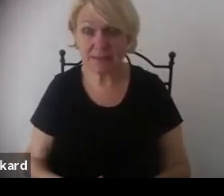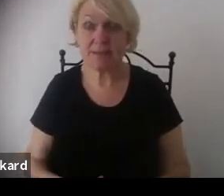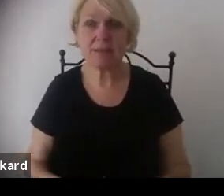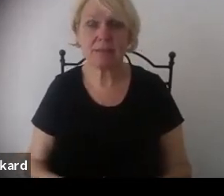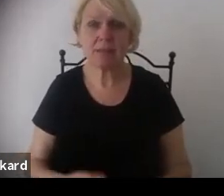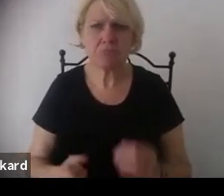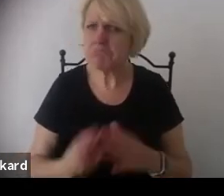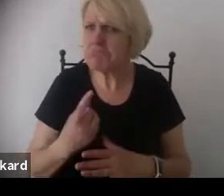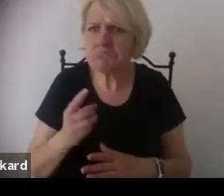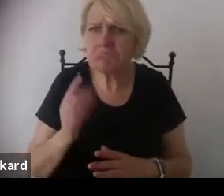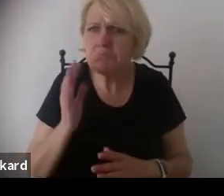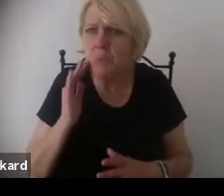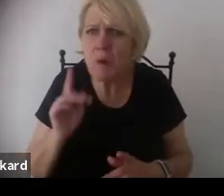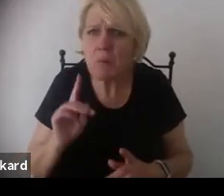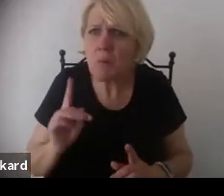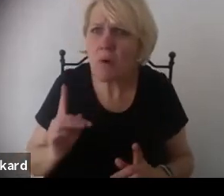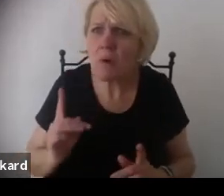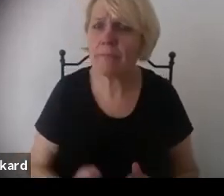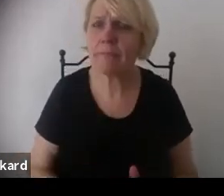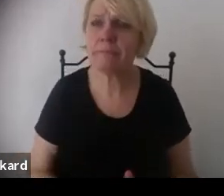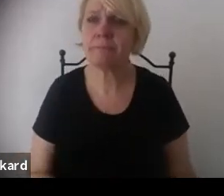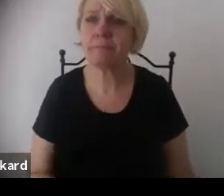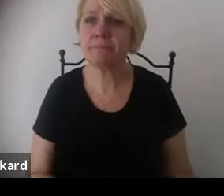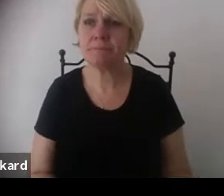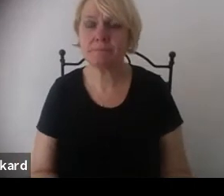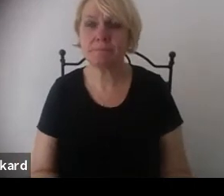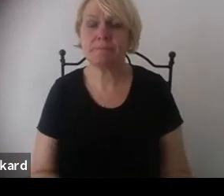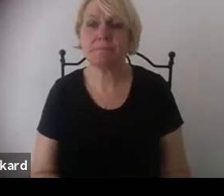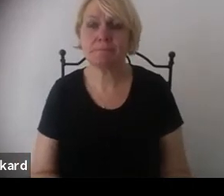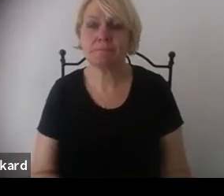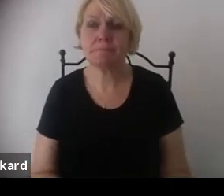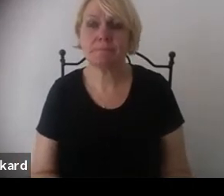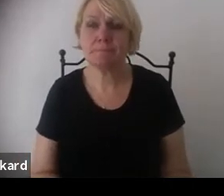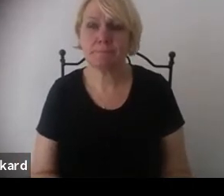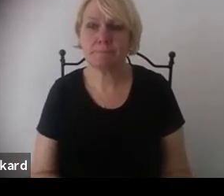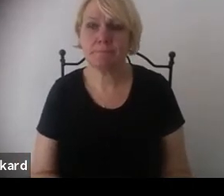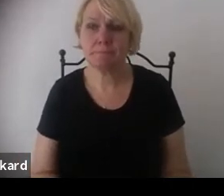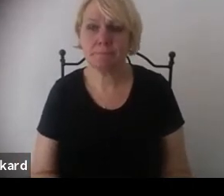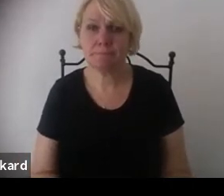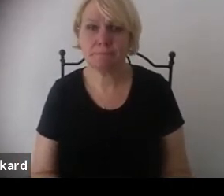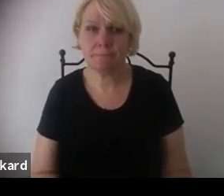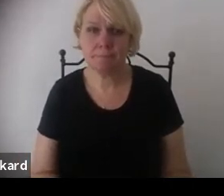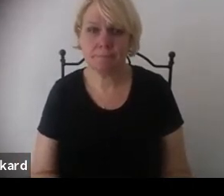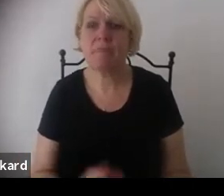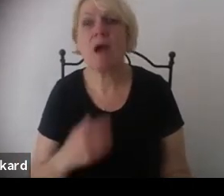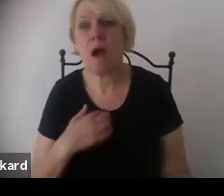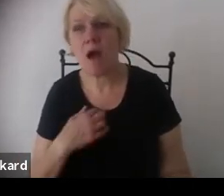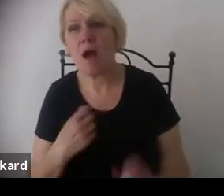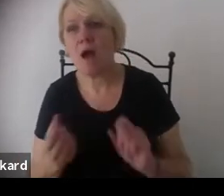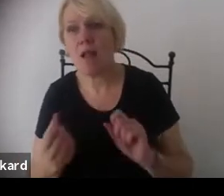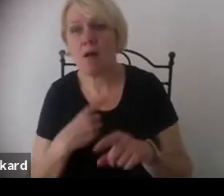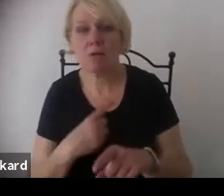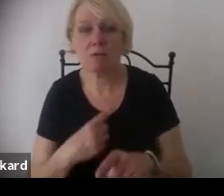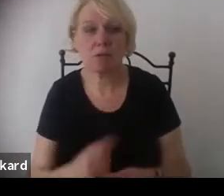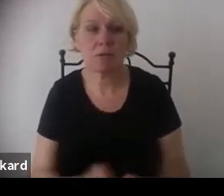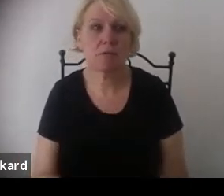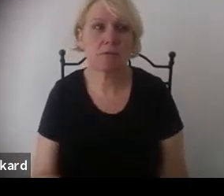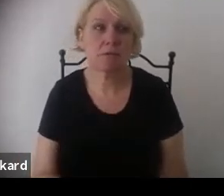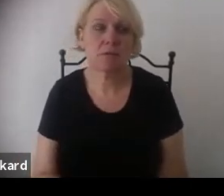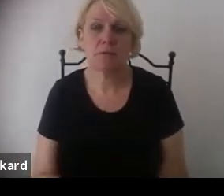actually they don't feel that they can engage properly. Yes, sure. I'll answer that Okay. one, actually,